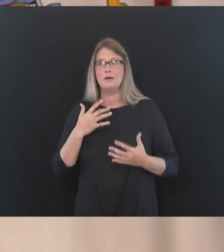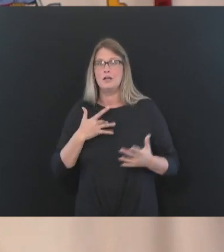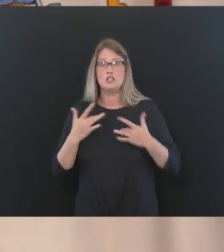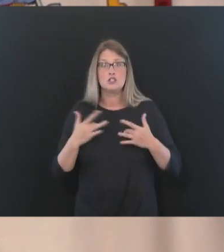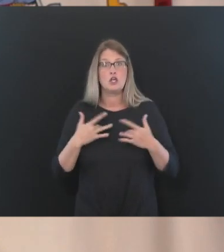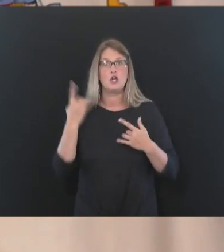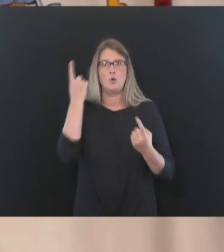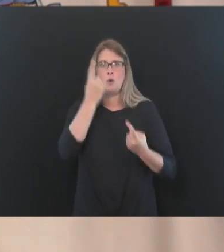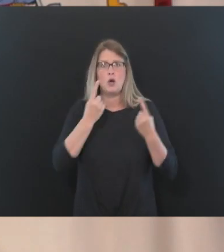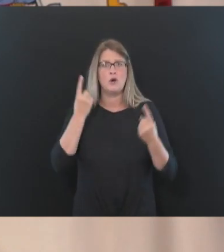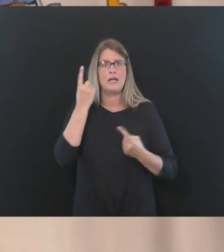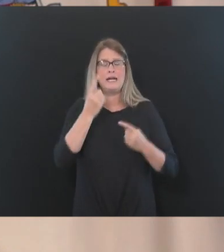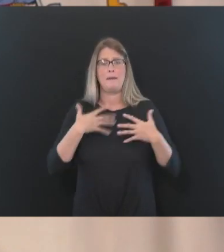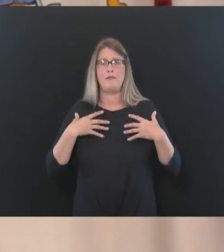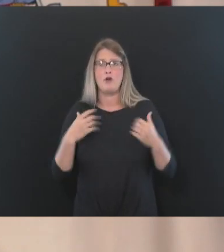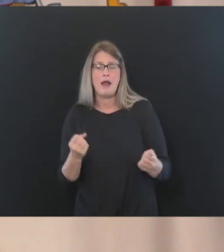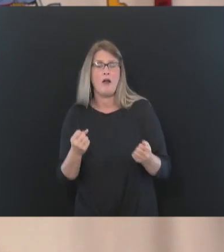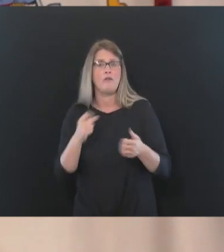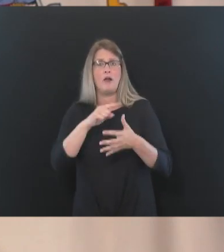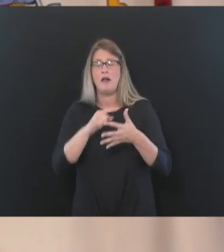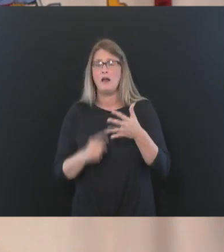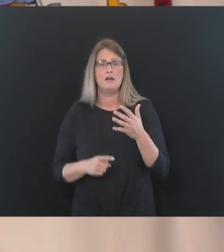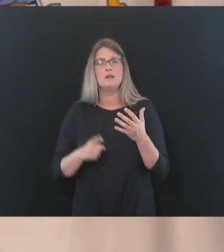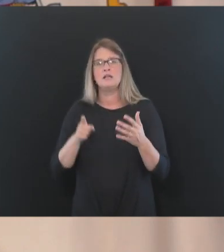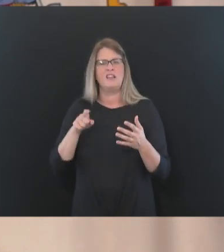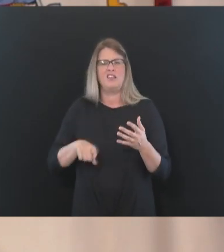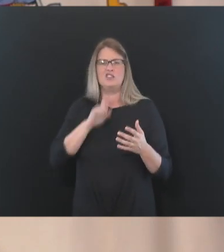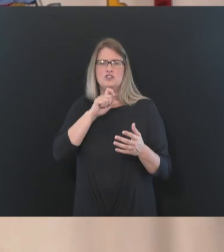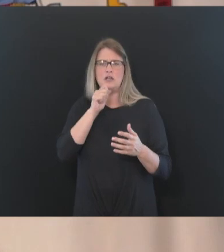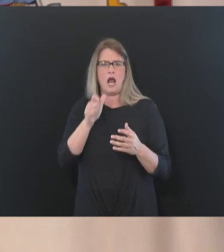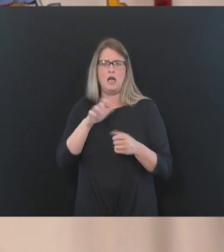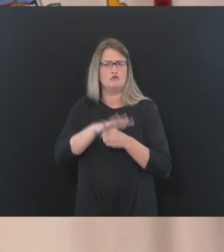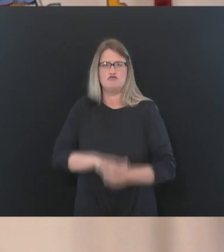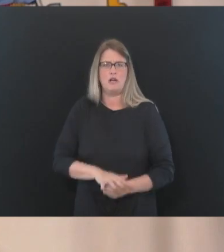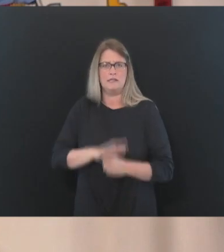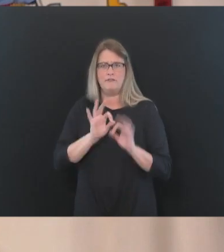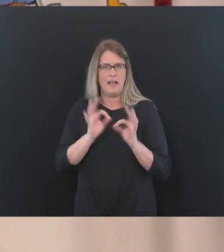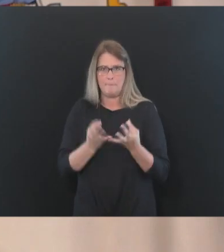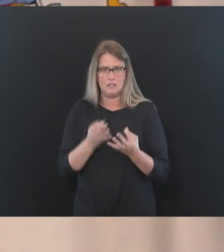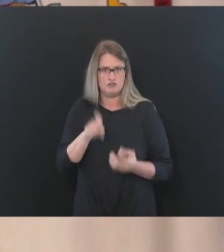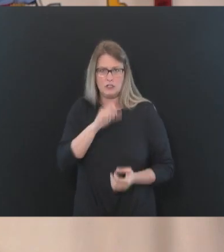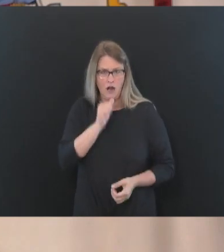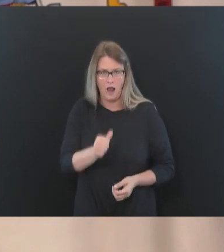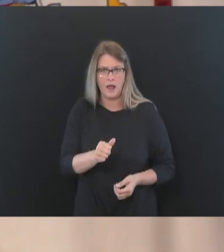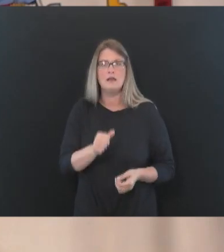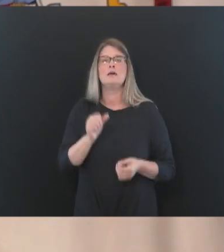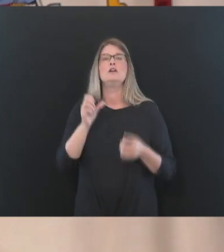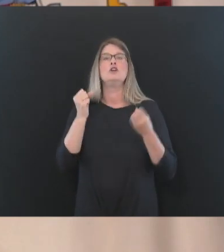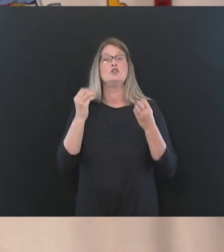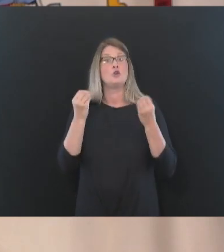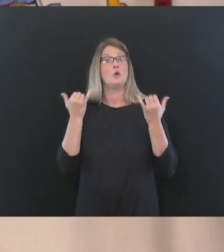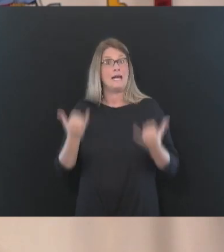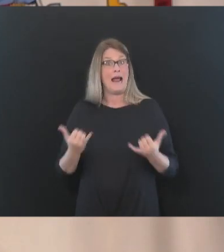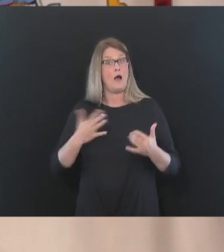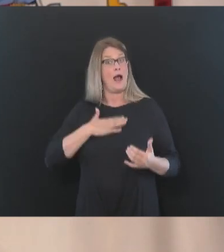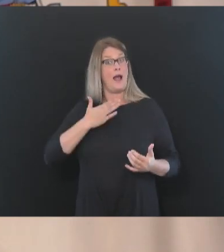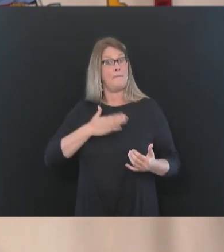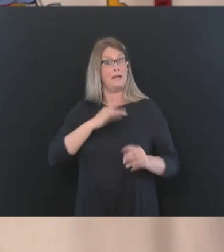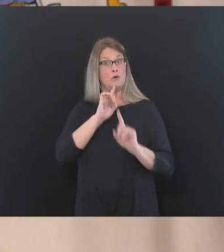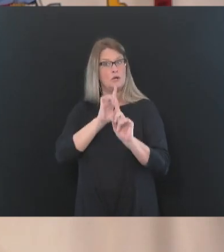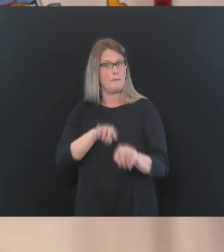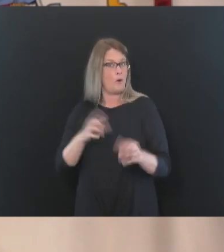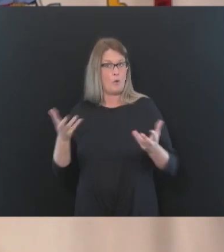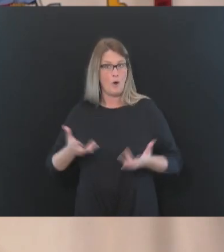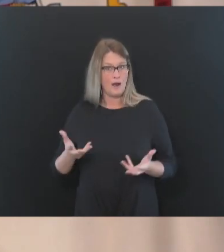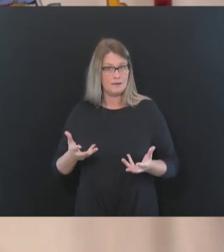health of them or their families or their grandparents or whatever it may be. So I am happy to report right